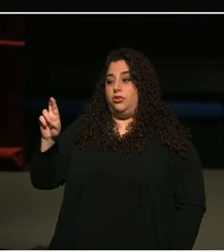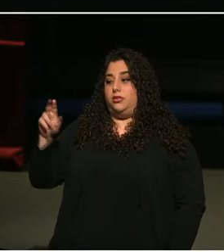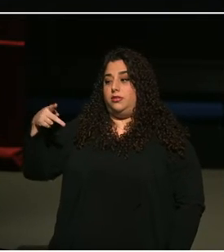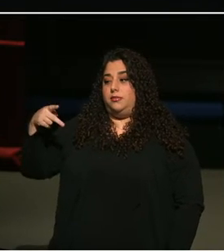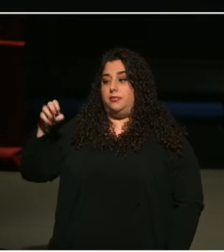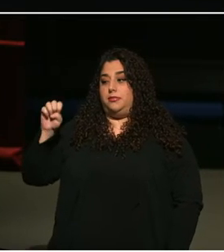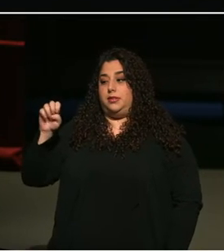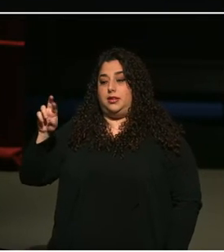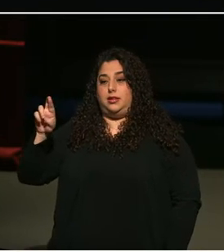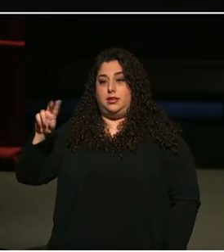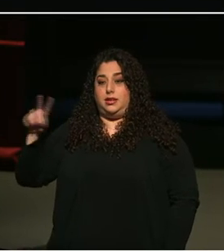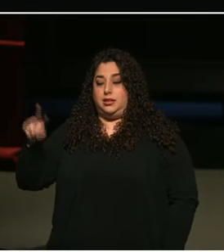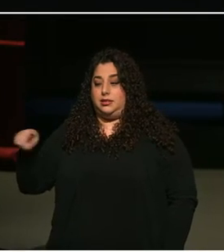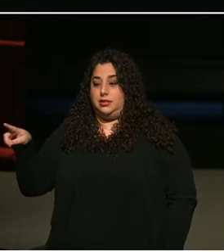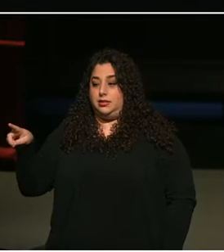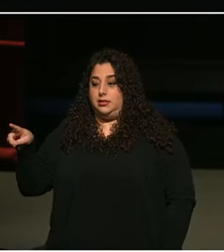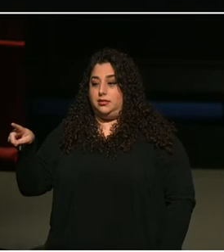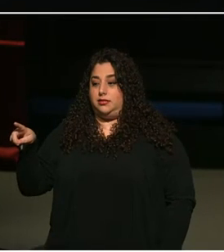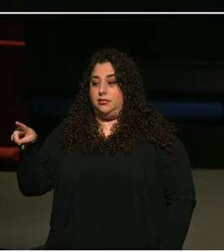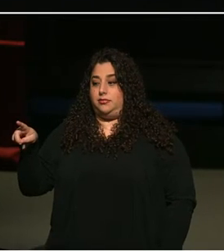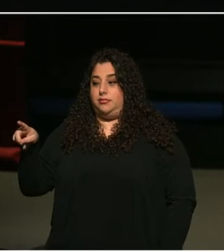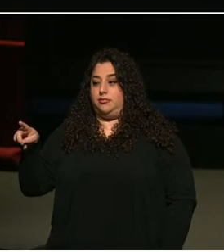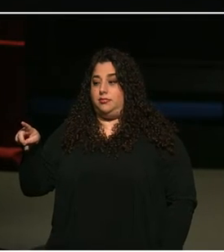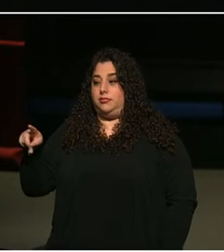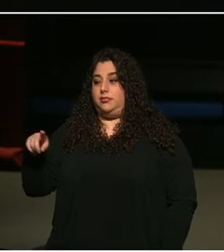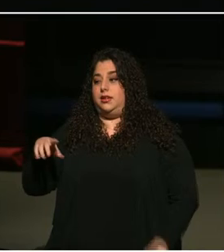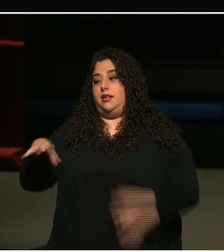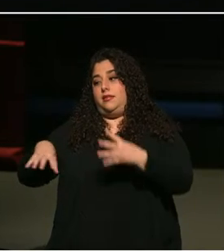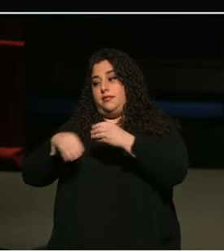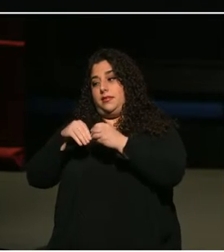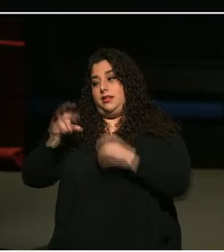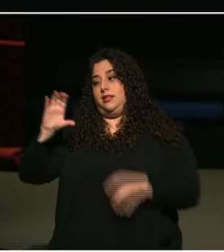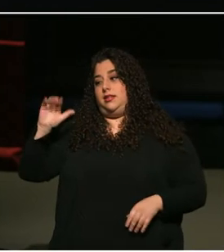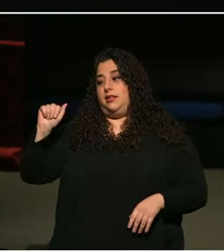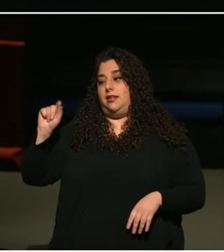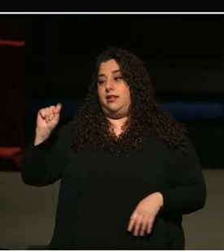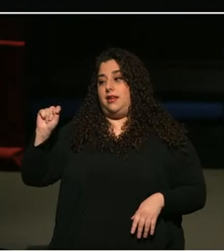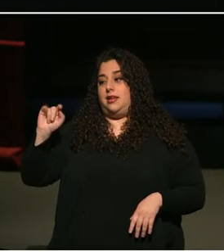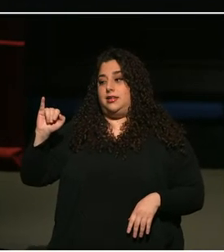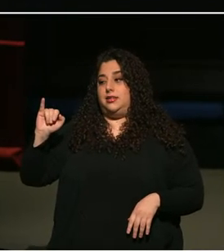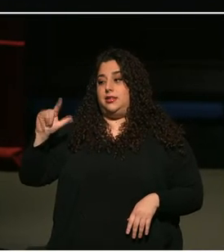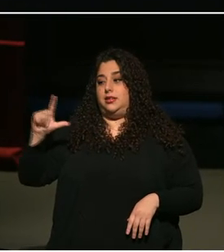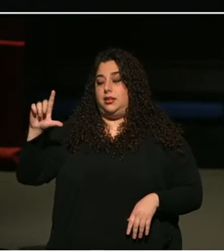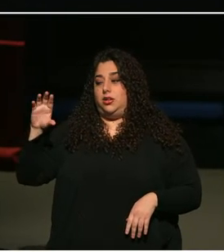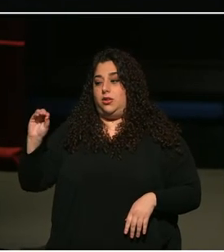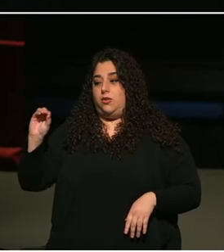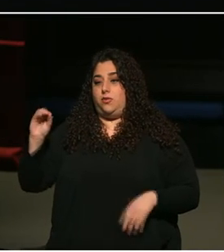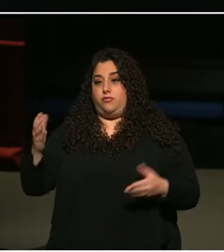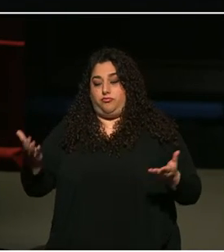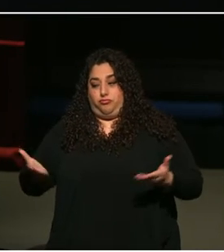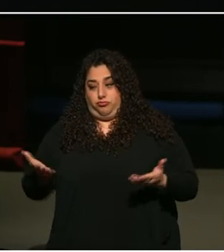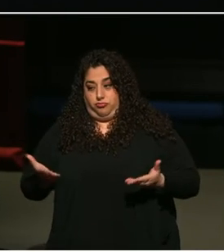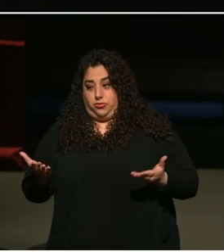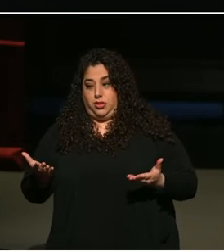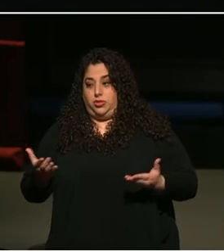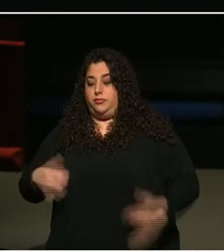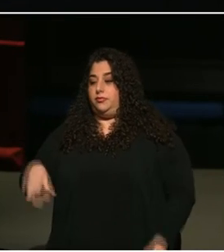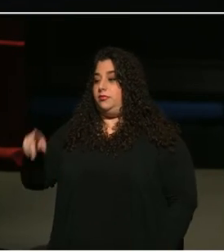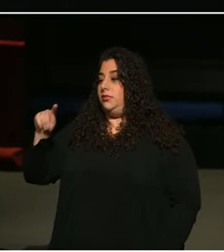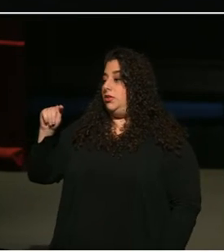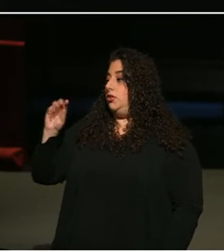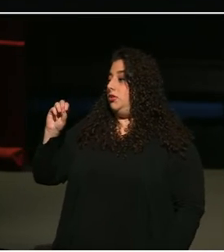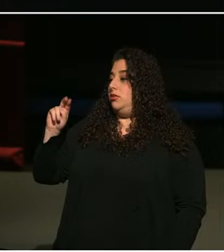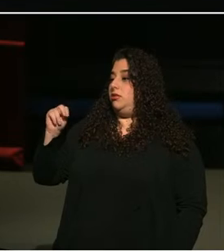I acknowledge, thank you, they've done a lot of work in the community. And I acknowledge and welcome